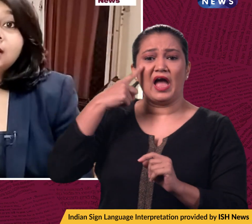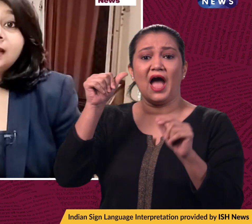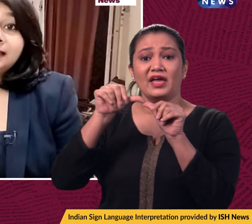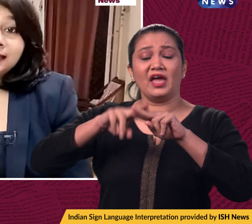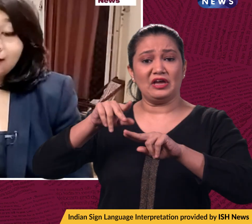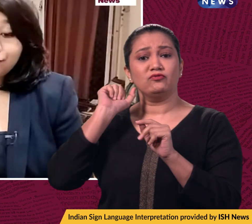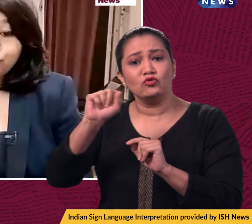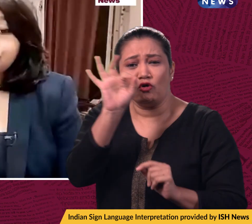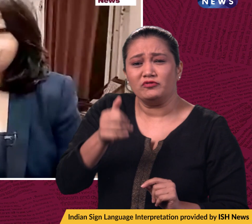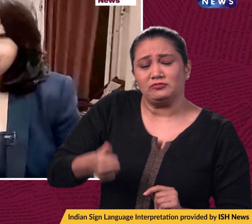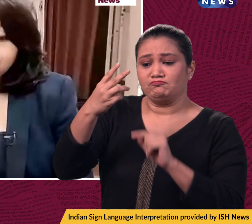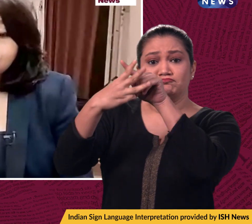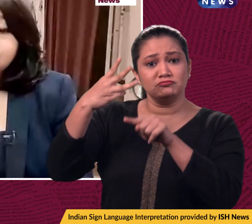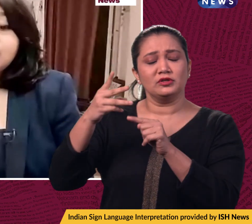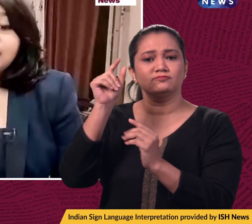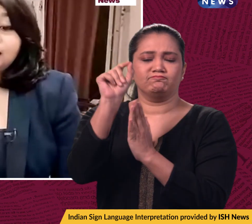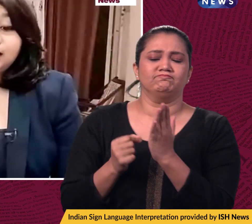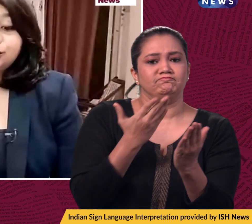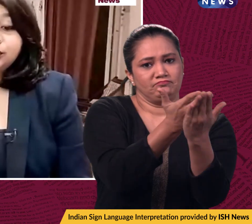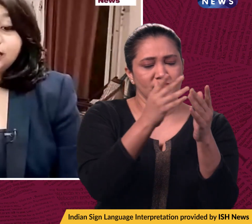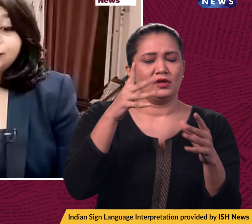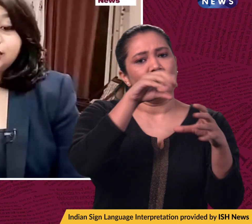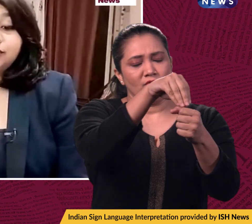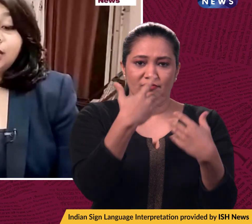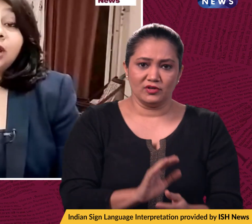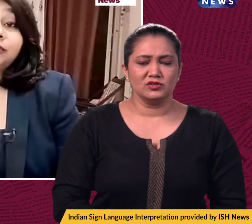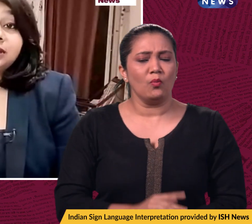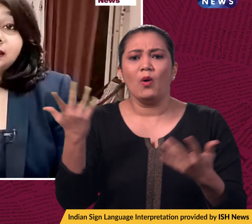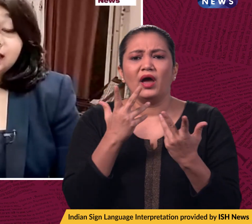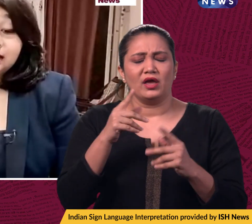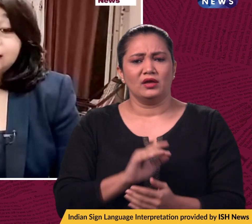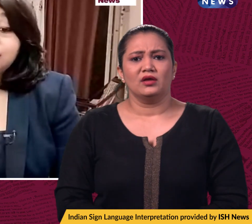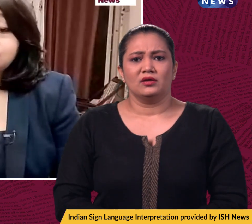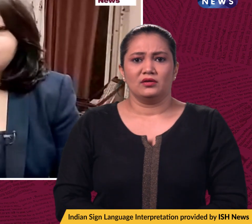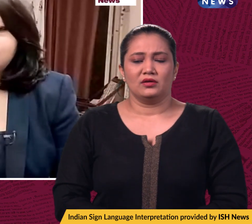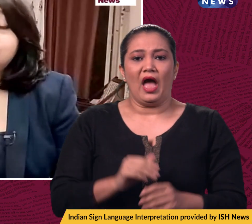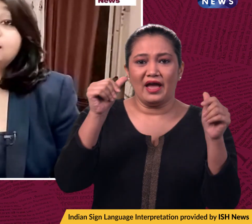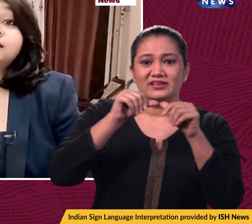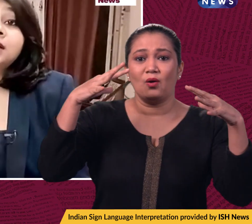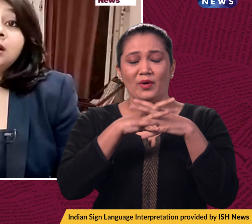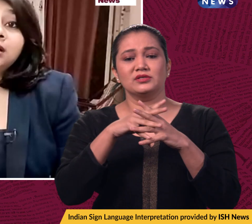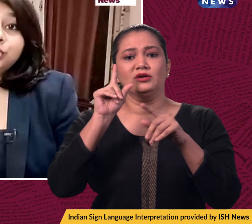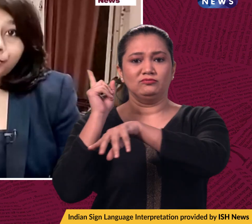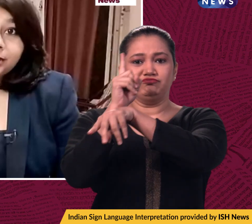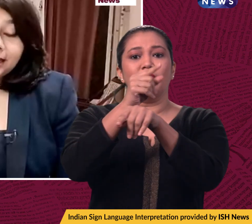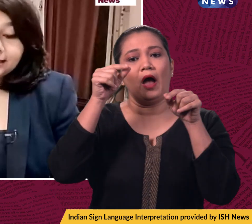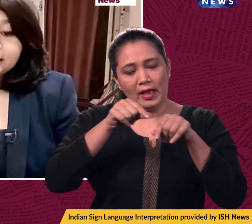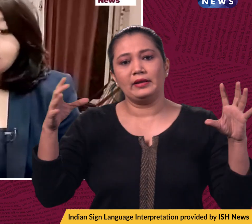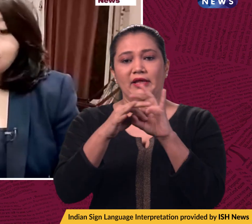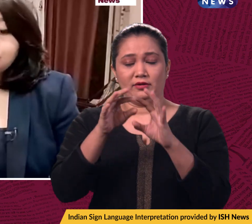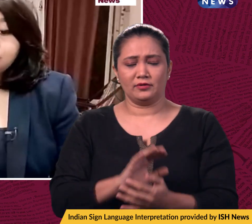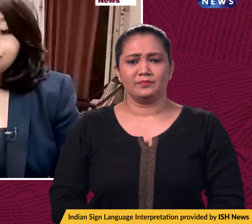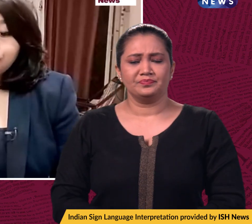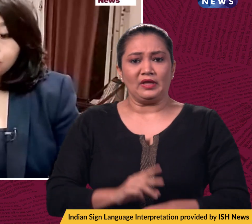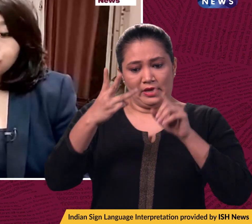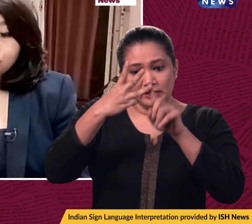retired Indian Air Force officers in connection with alleged irregularities in the Augusta Westland chopper case.